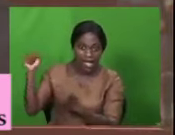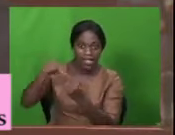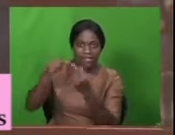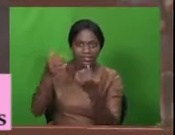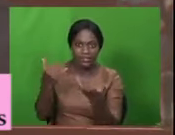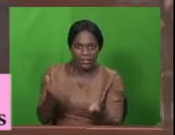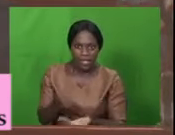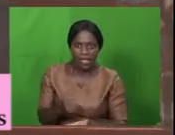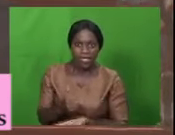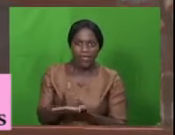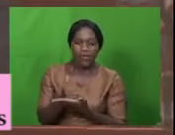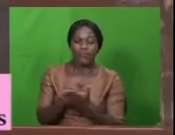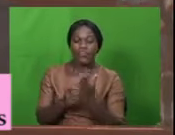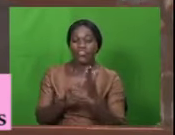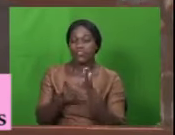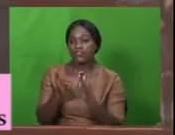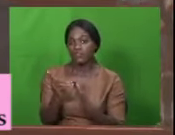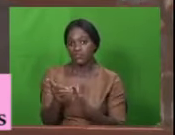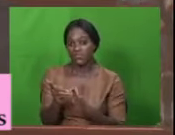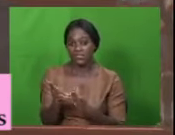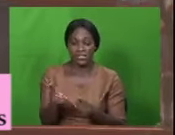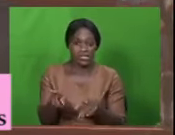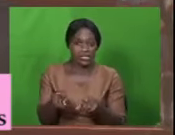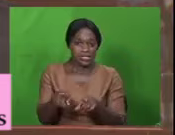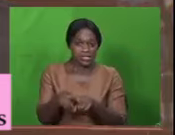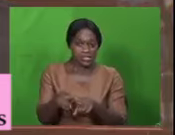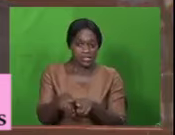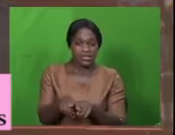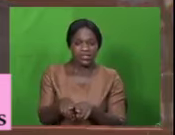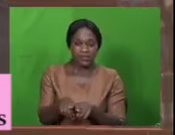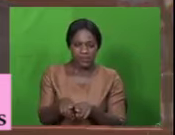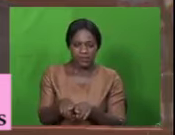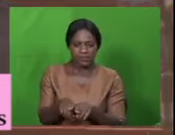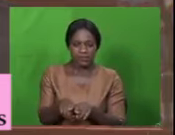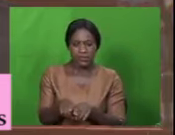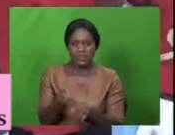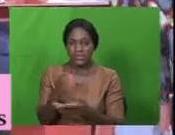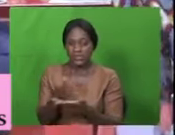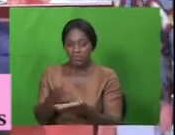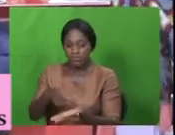In the same way that only a small percentage of our population